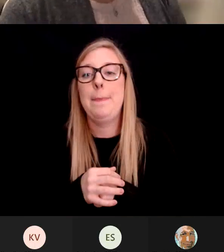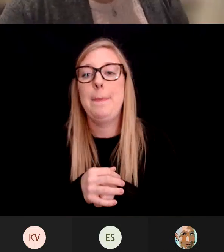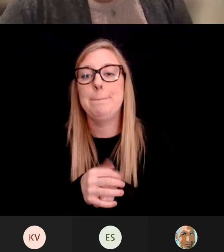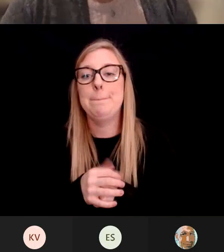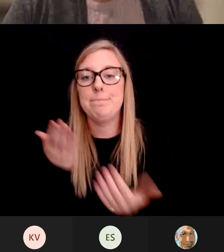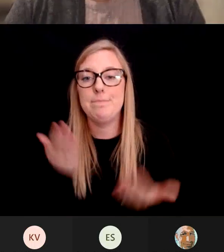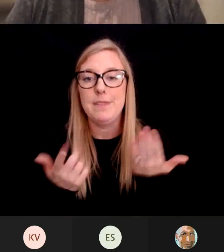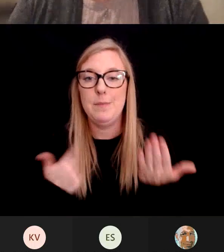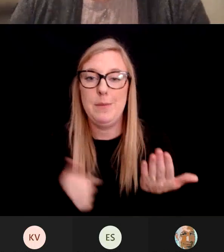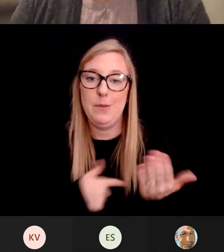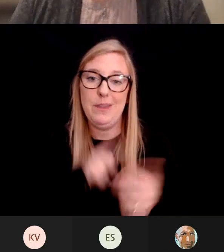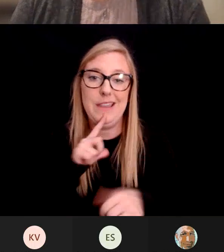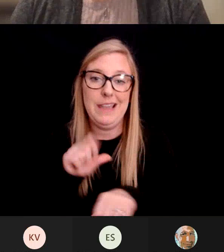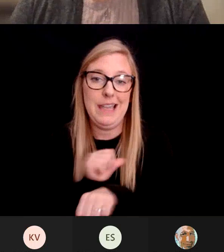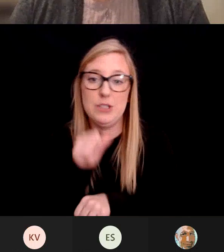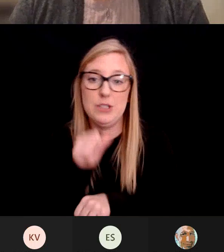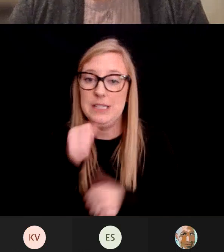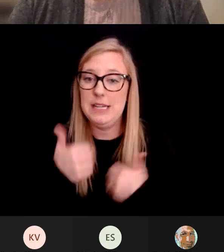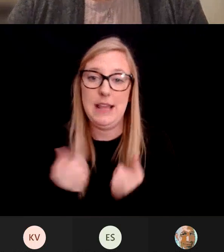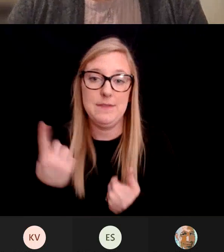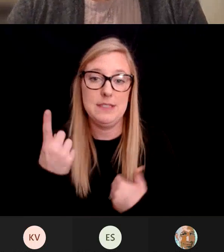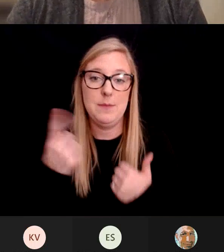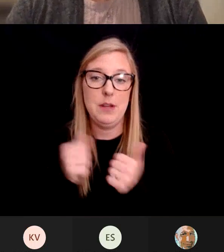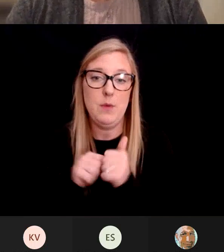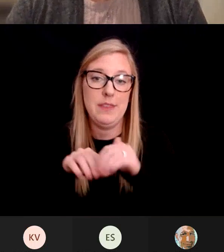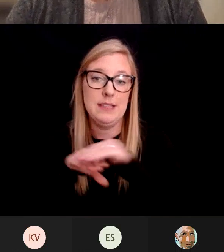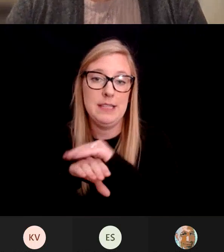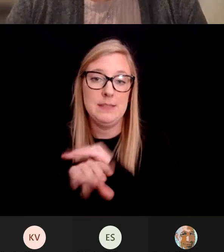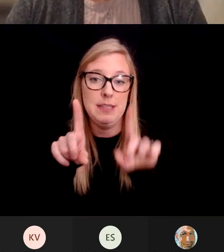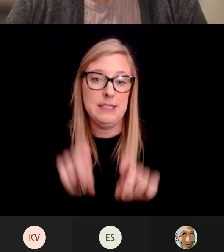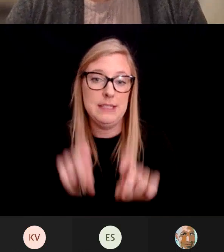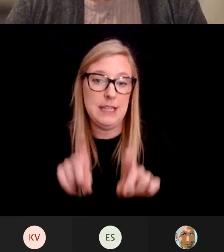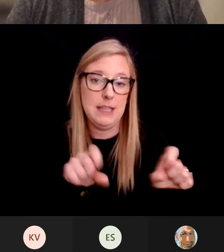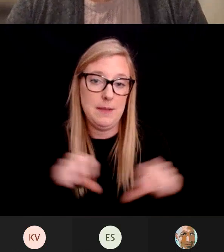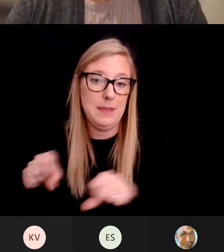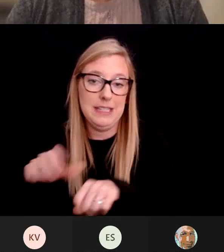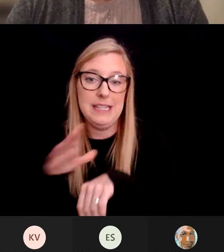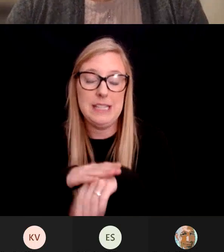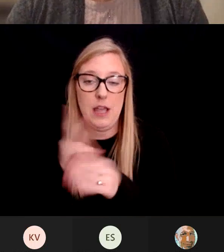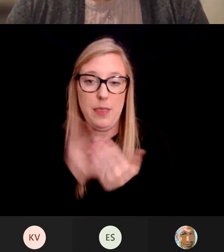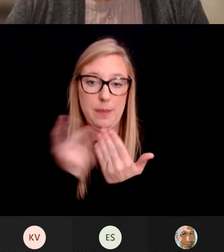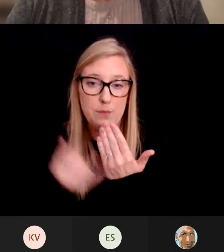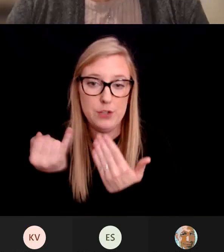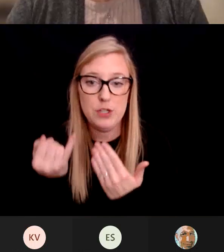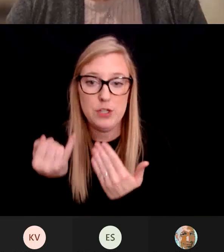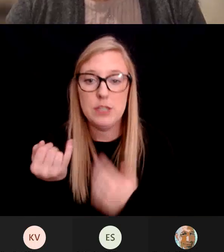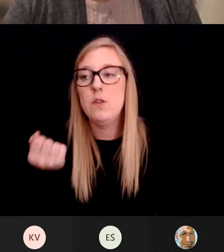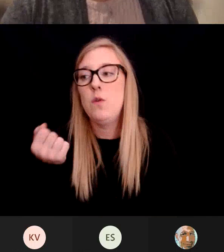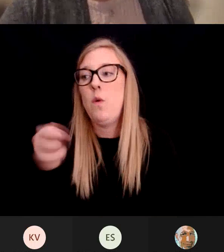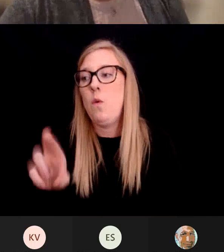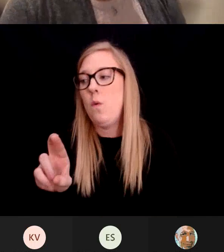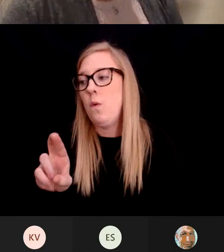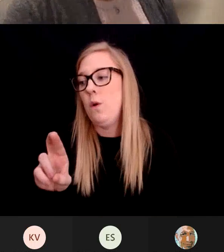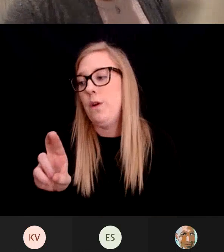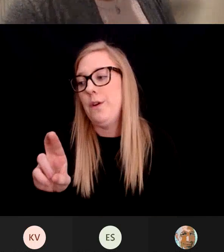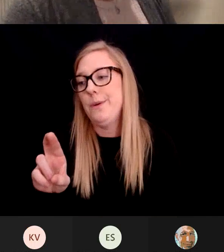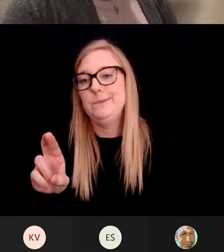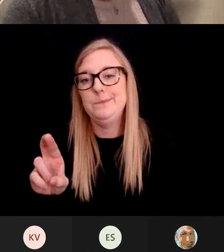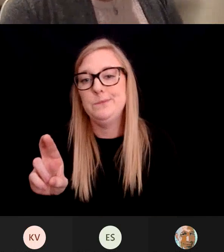didn't have somebody with accessibility testing capabilities on the project, or we've